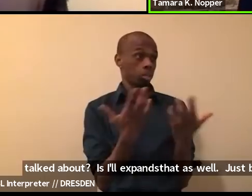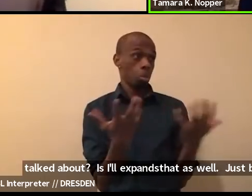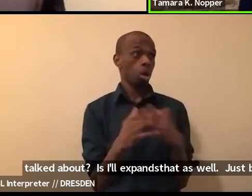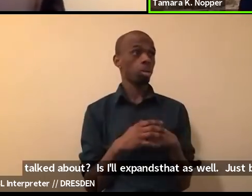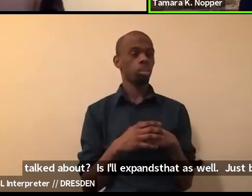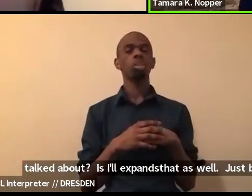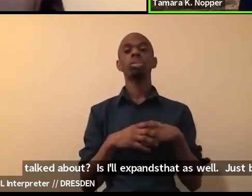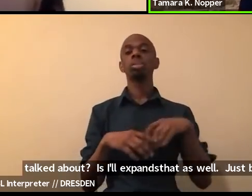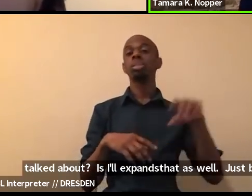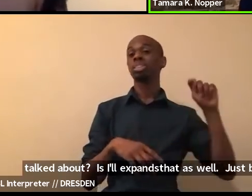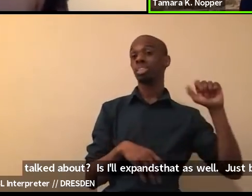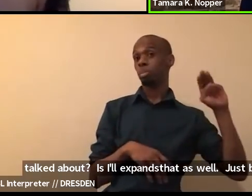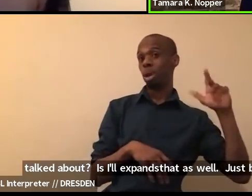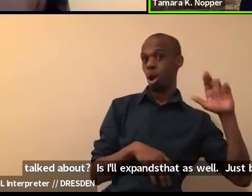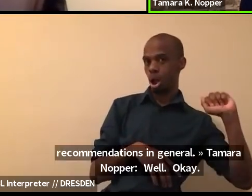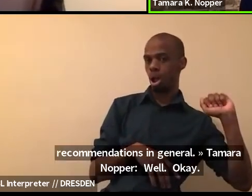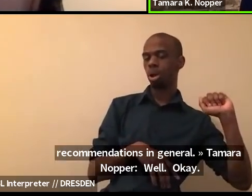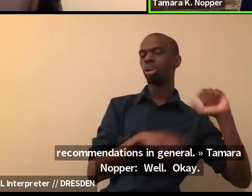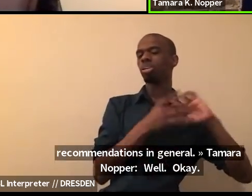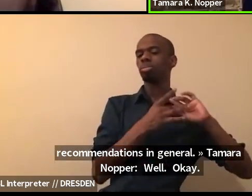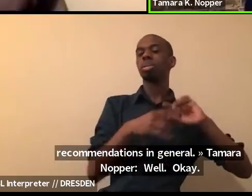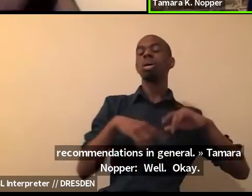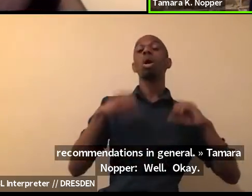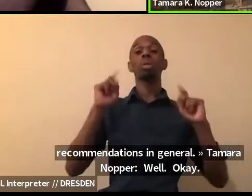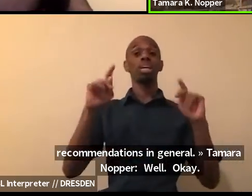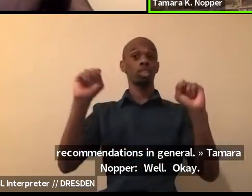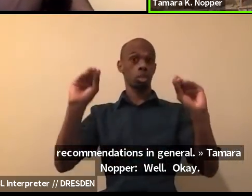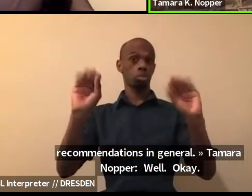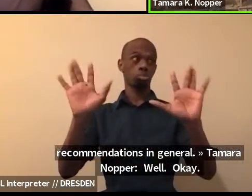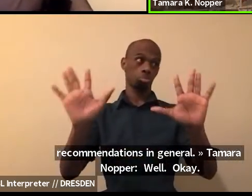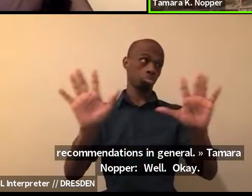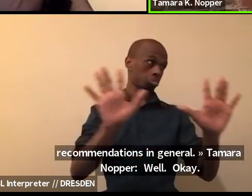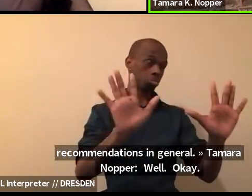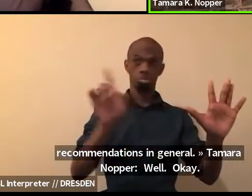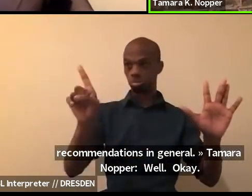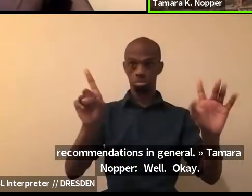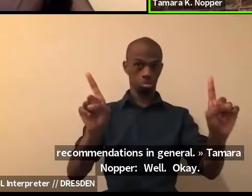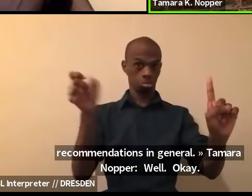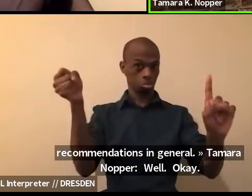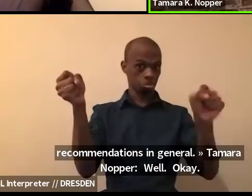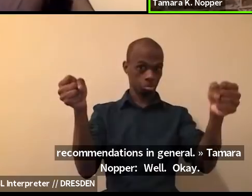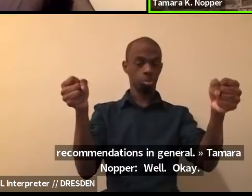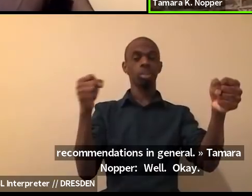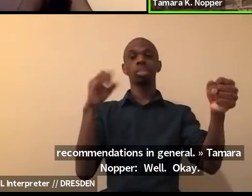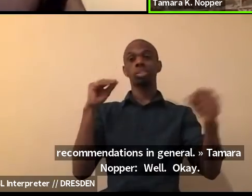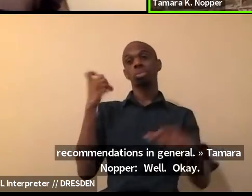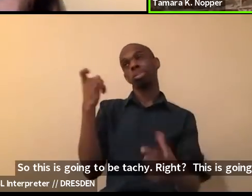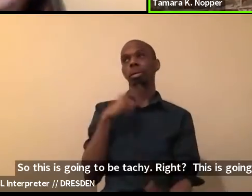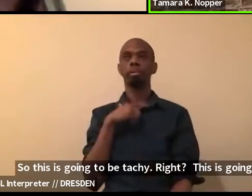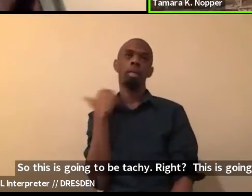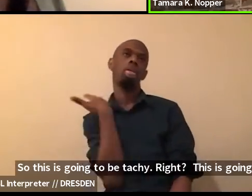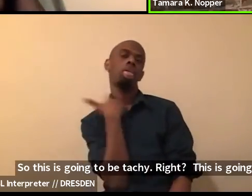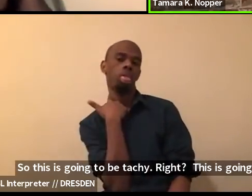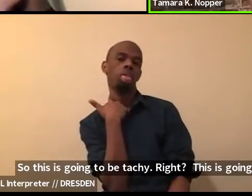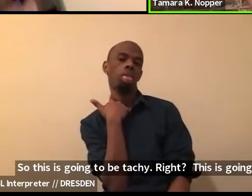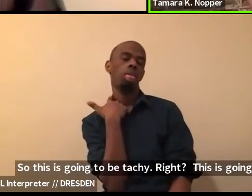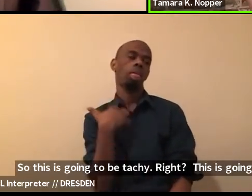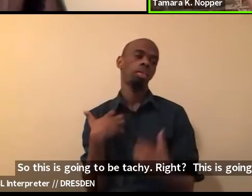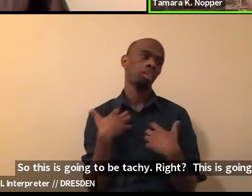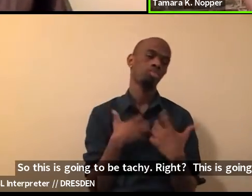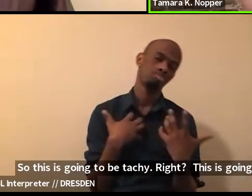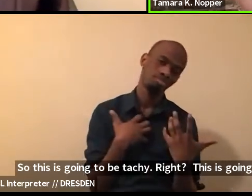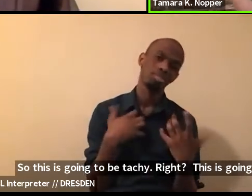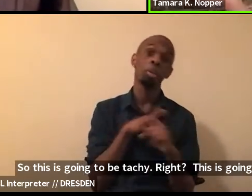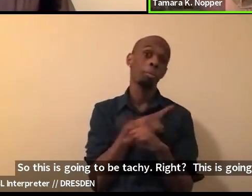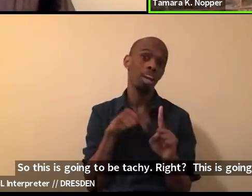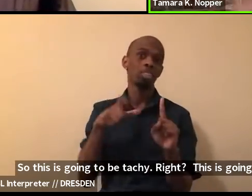going to be tacky, right? This is going to be tacky. As you can see behind me, right, are a bunch of books of